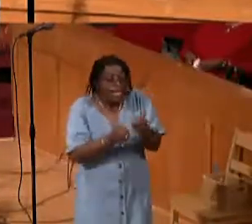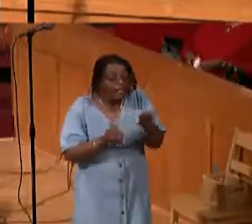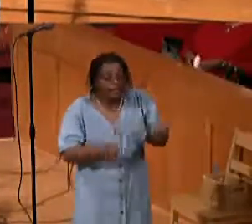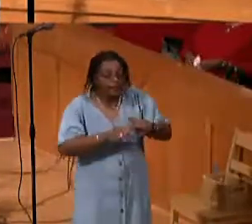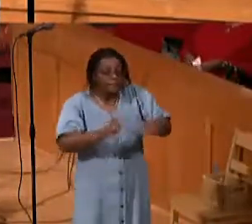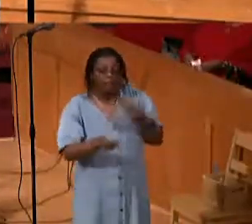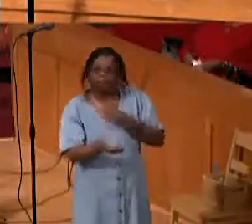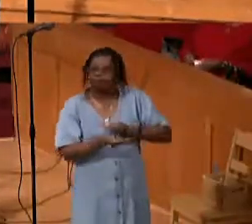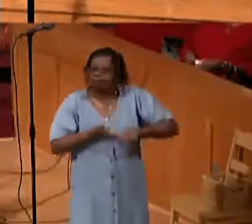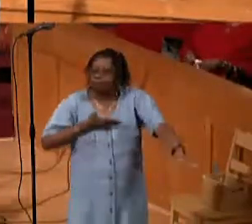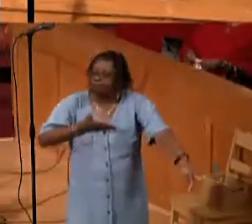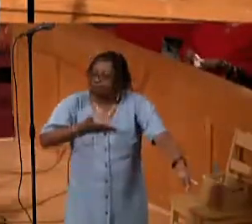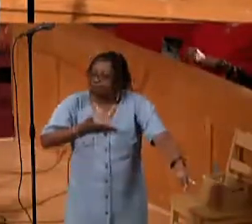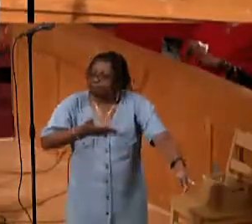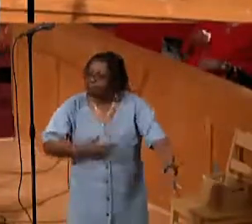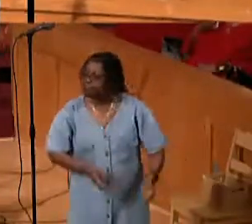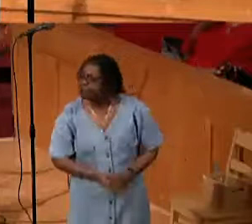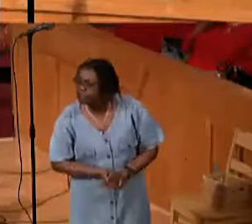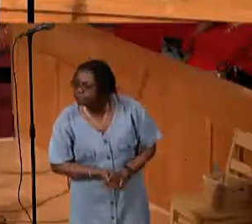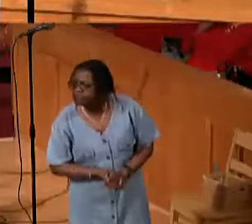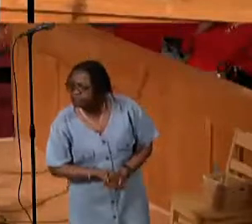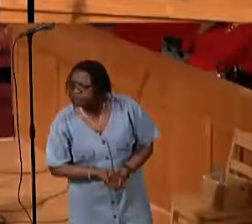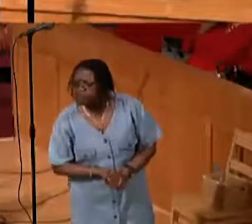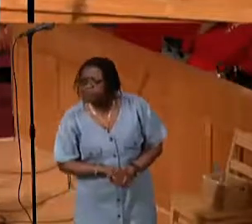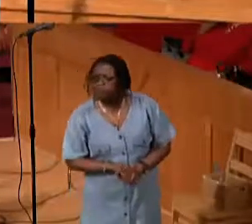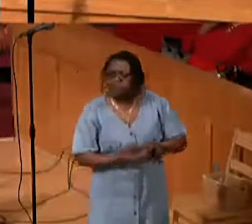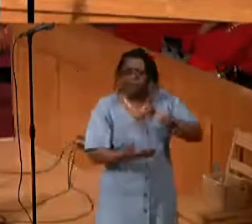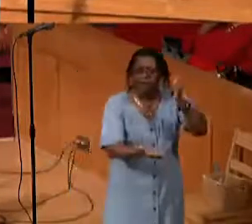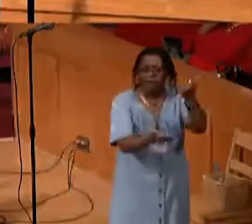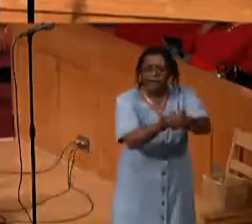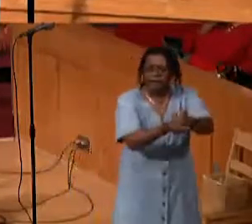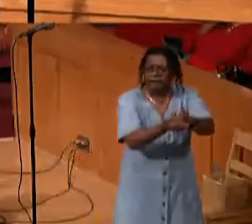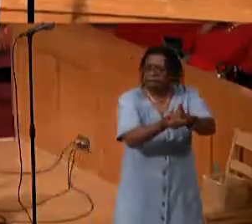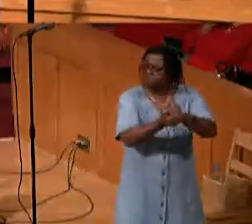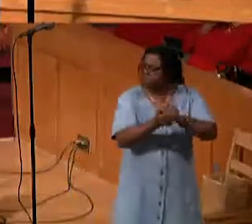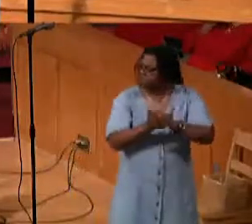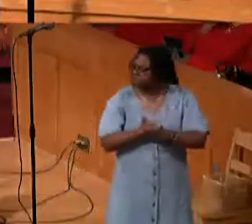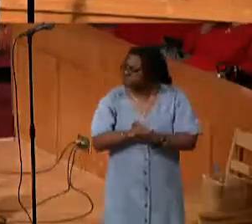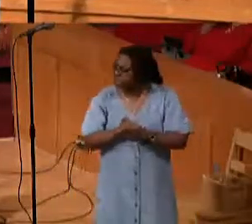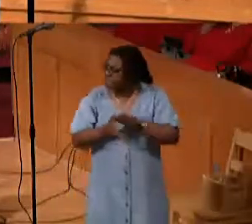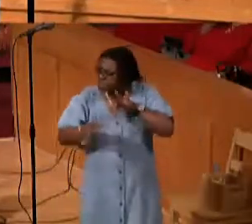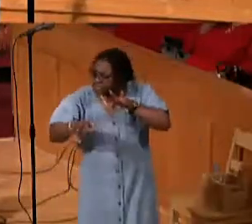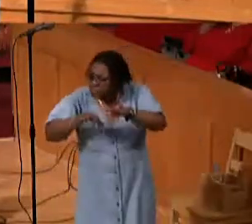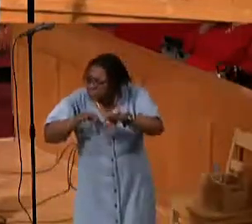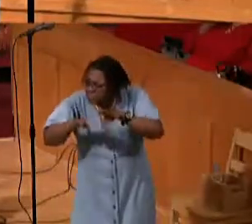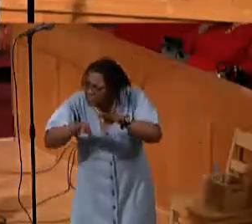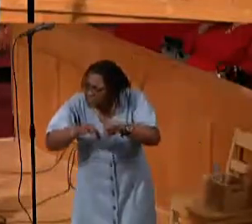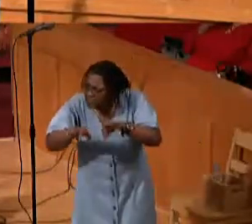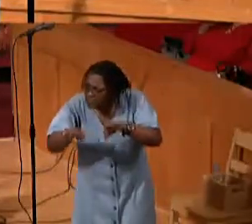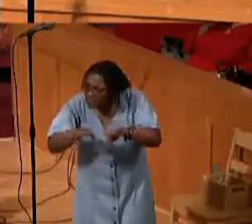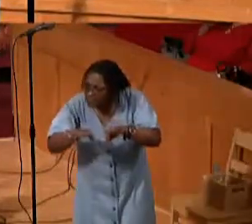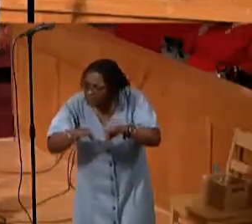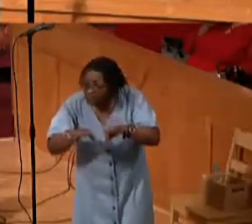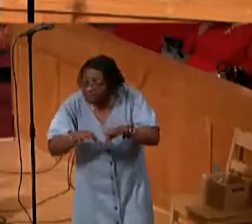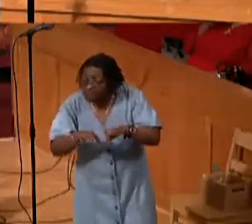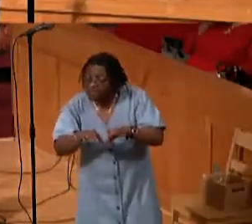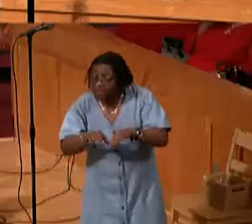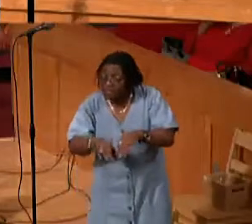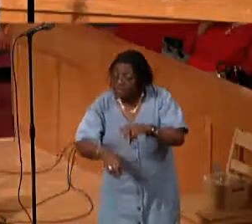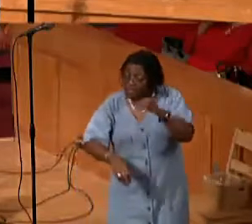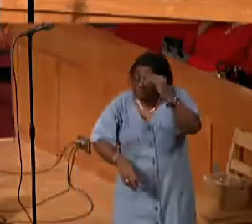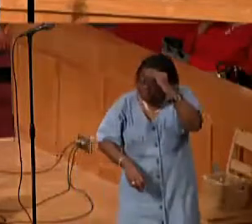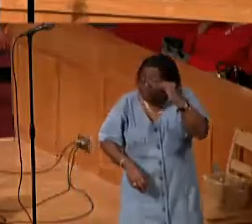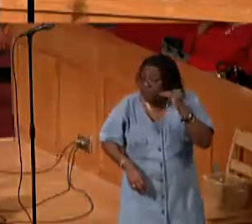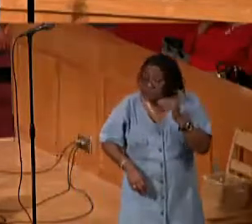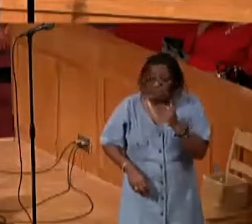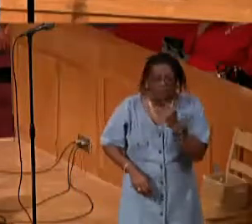Okay. Praise God. Amen. And so let me help somebody, because Mary says, my soul magnifies the